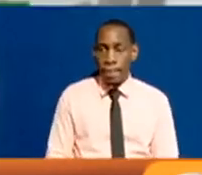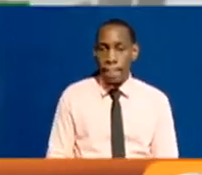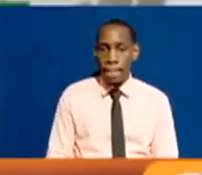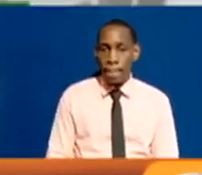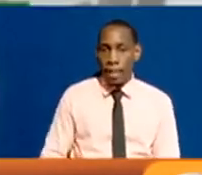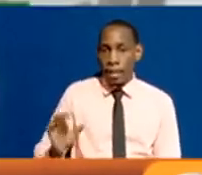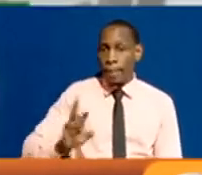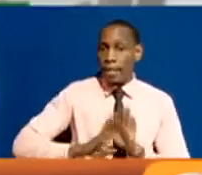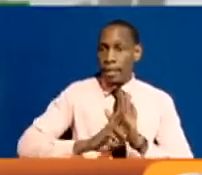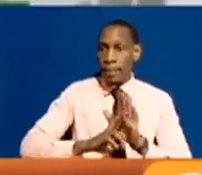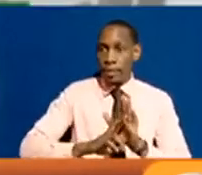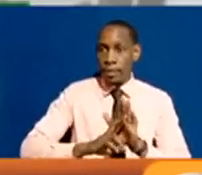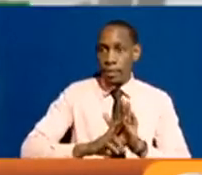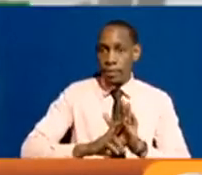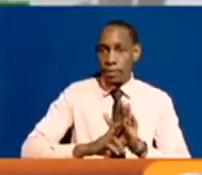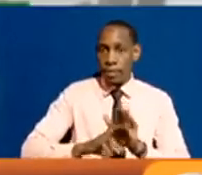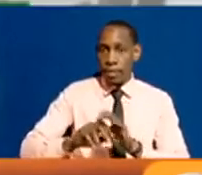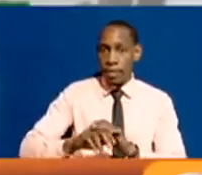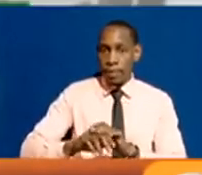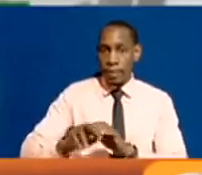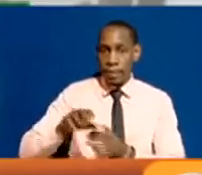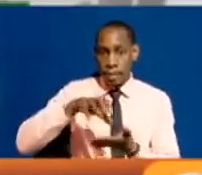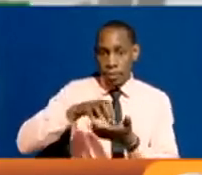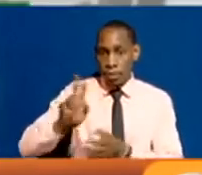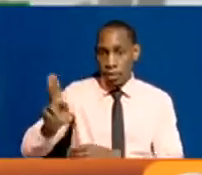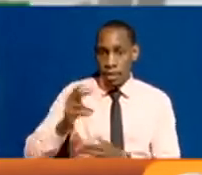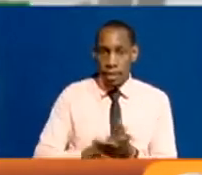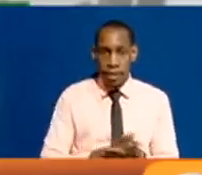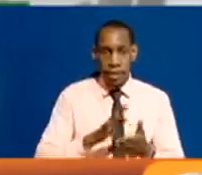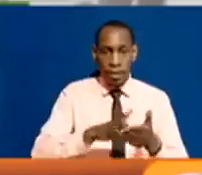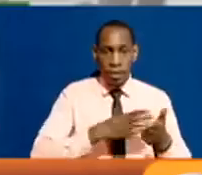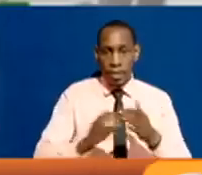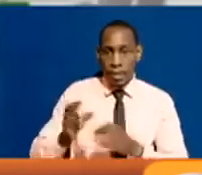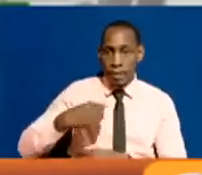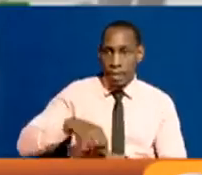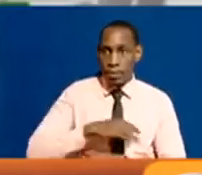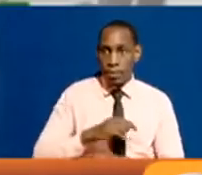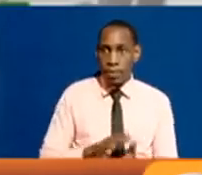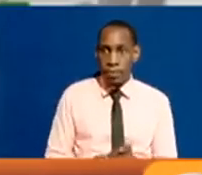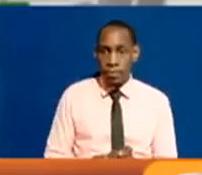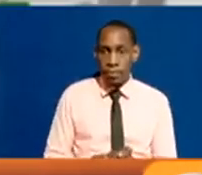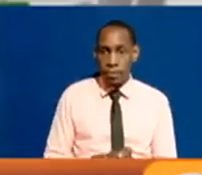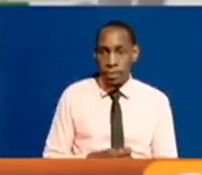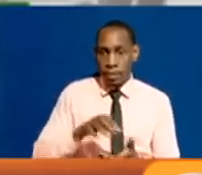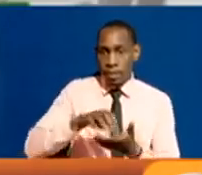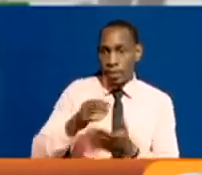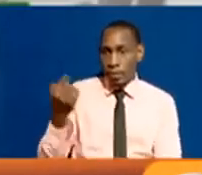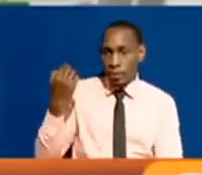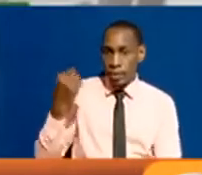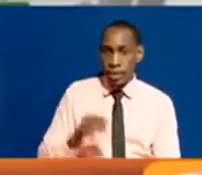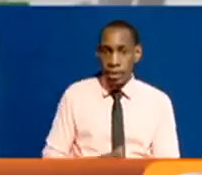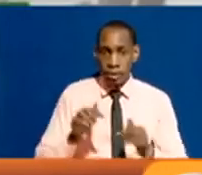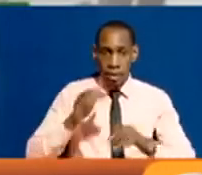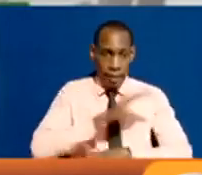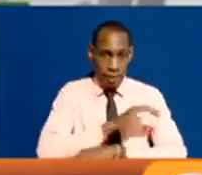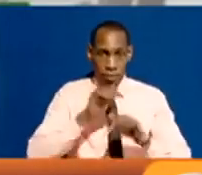cabinet represent the face of Kenya? On the model of our cabinet, events as recent as this